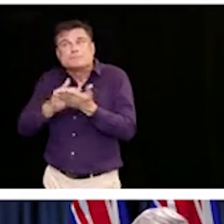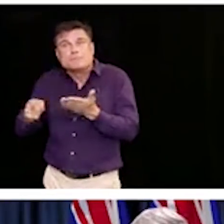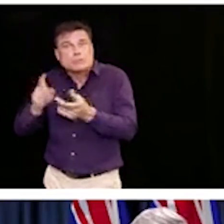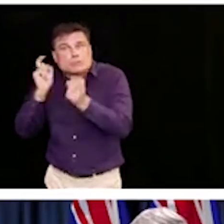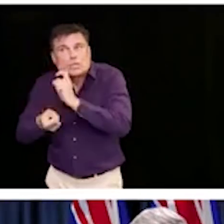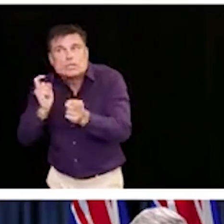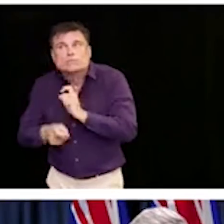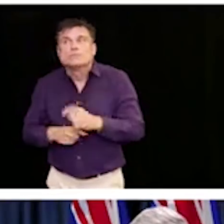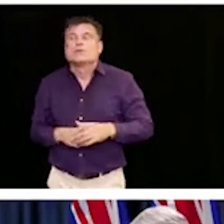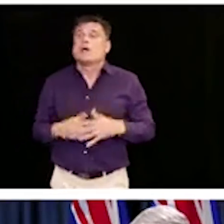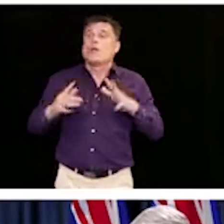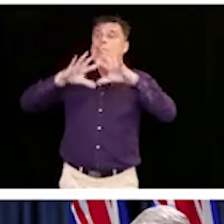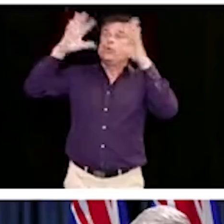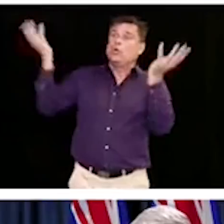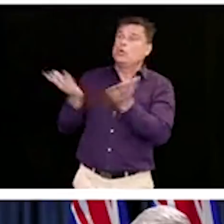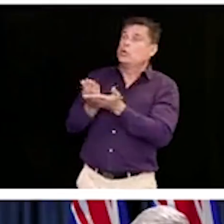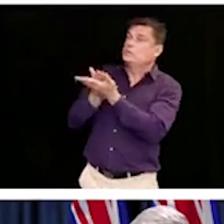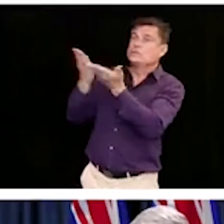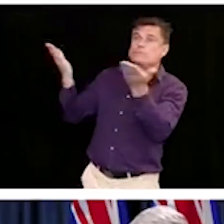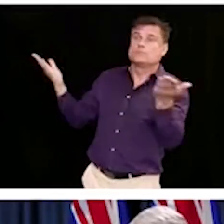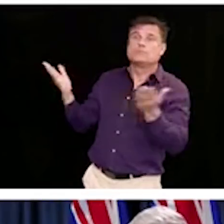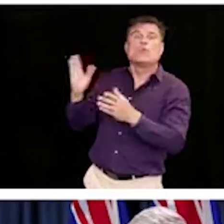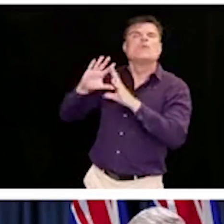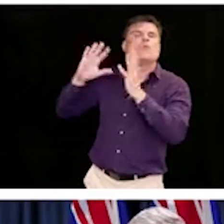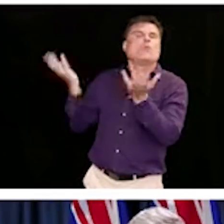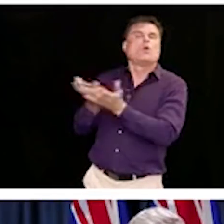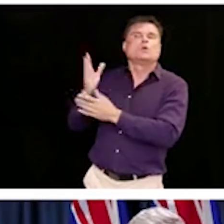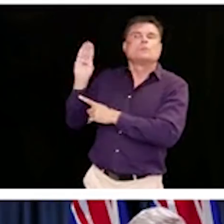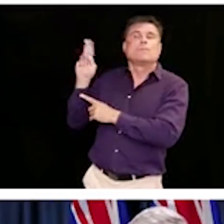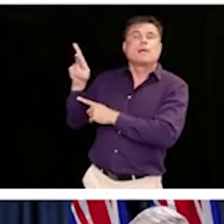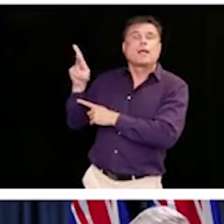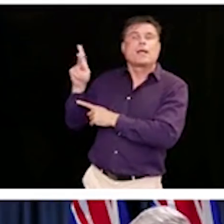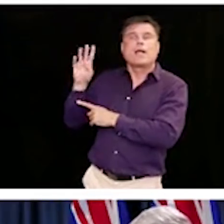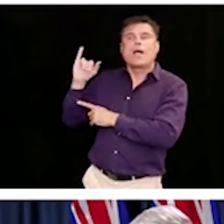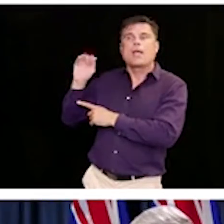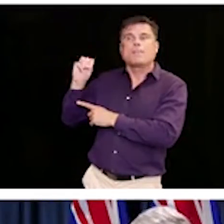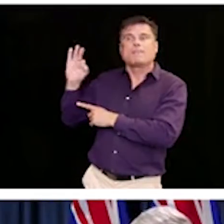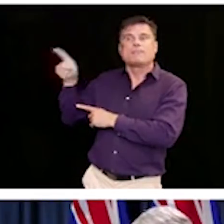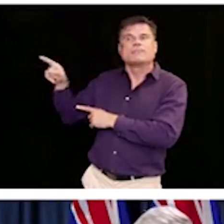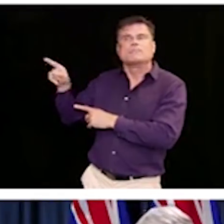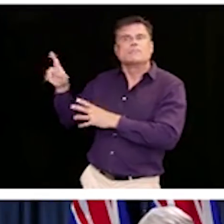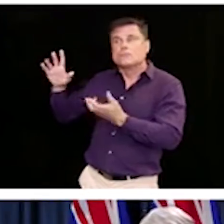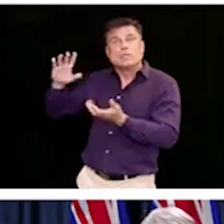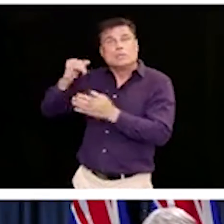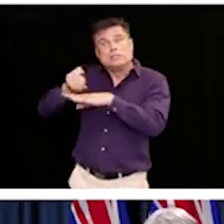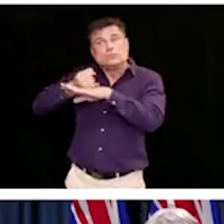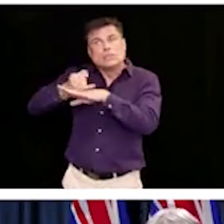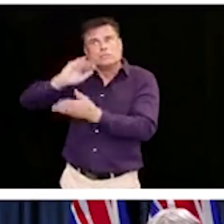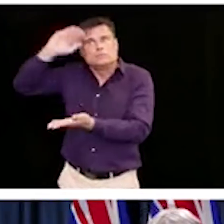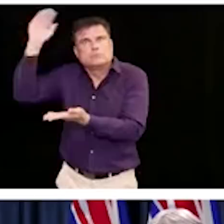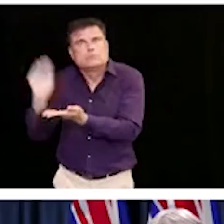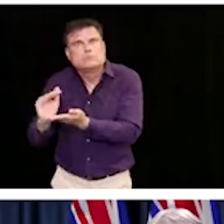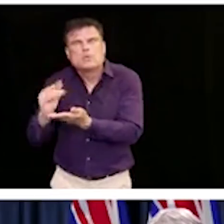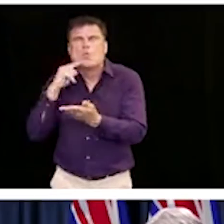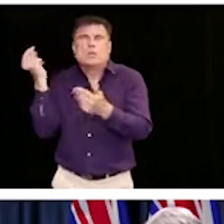in the system, and laying the foundation for recovery via low interest rates. Next slide.